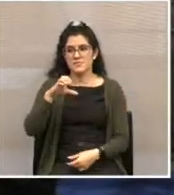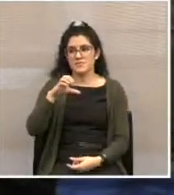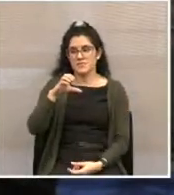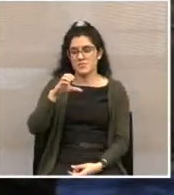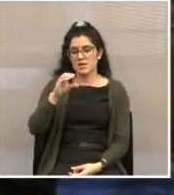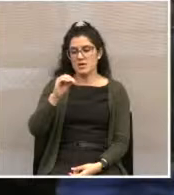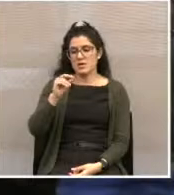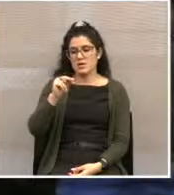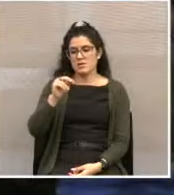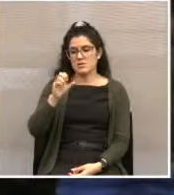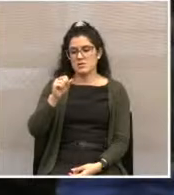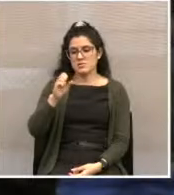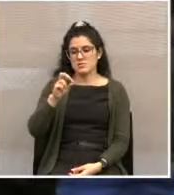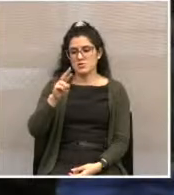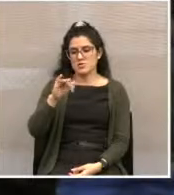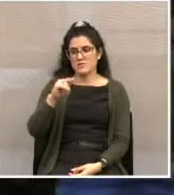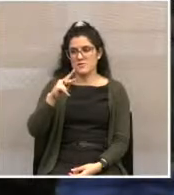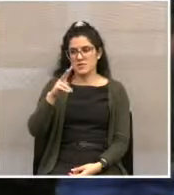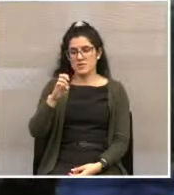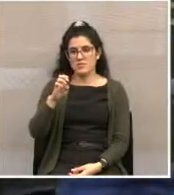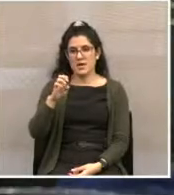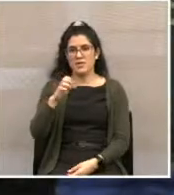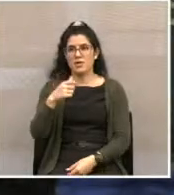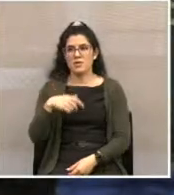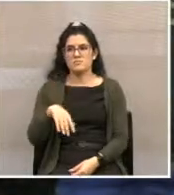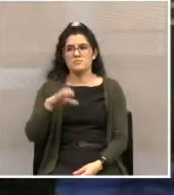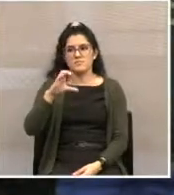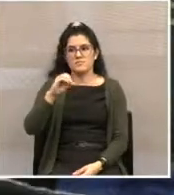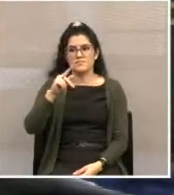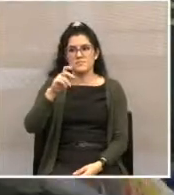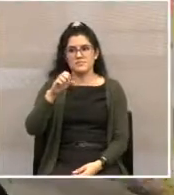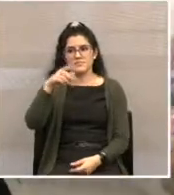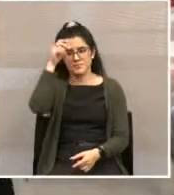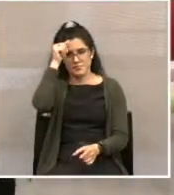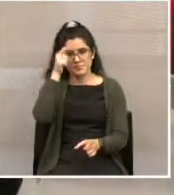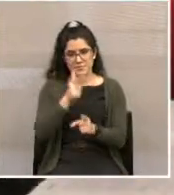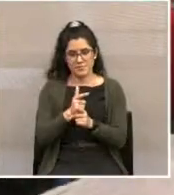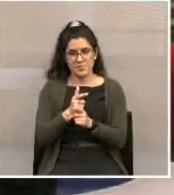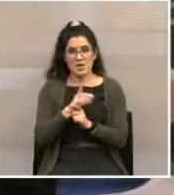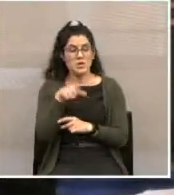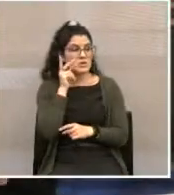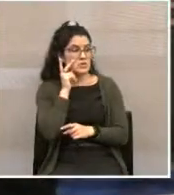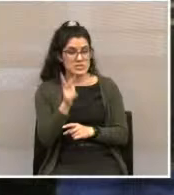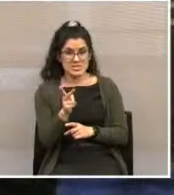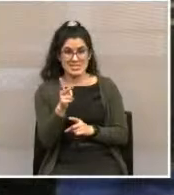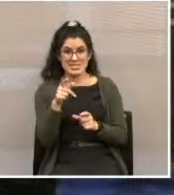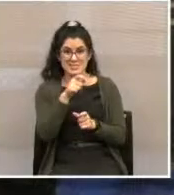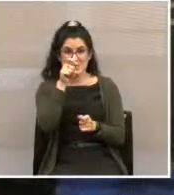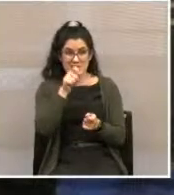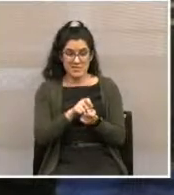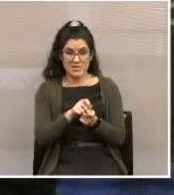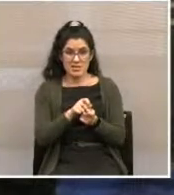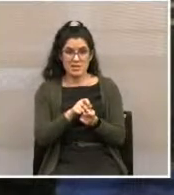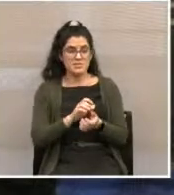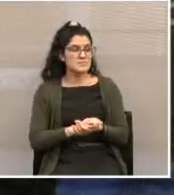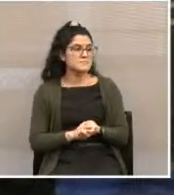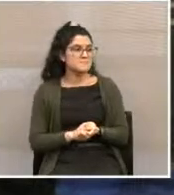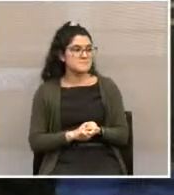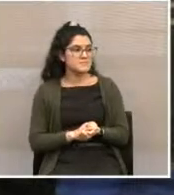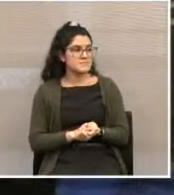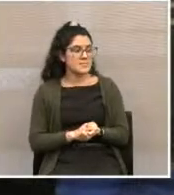funded primarily by the Koch brothers. If you look at this insert specifically,